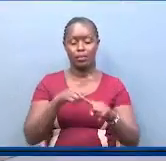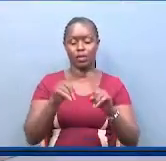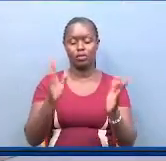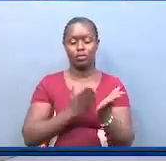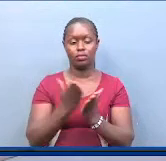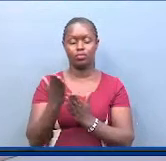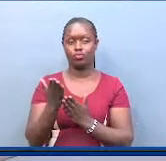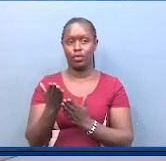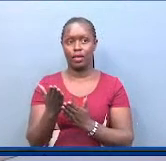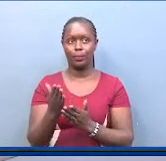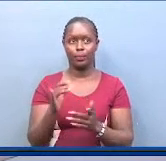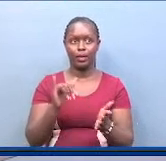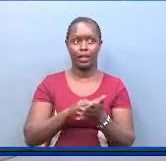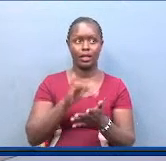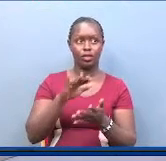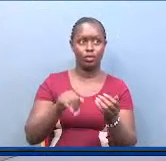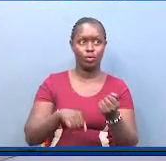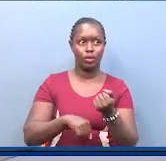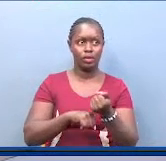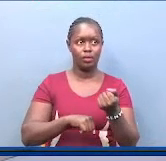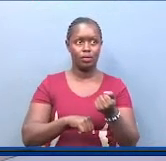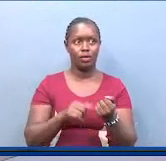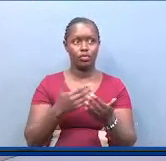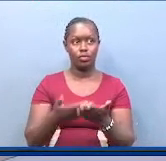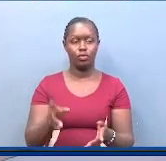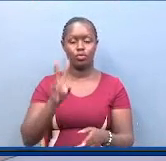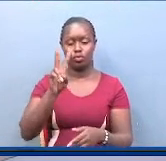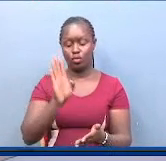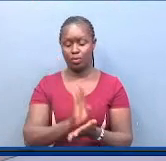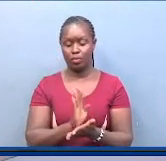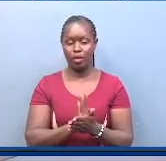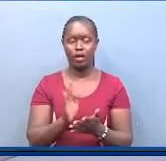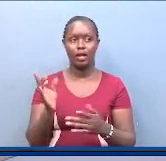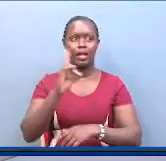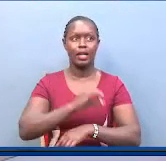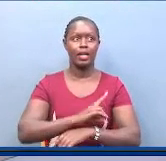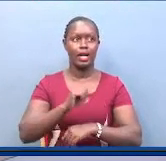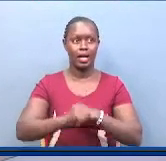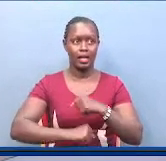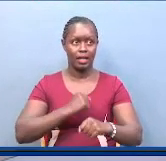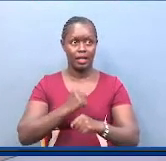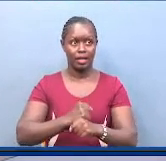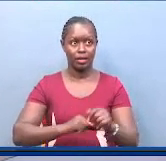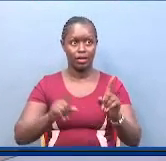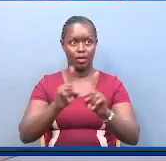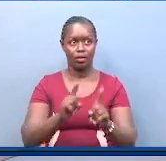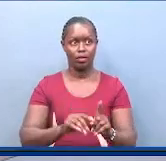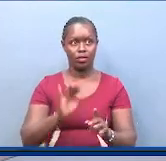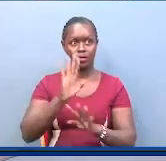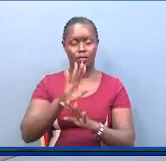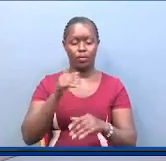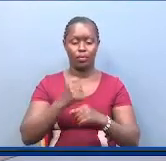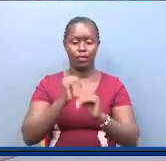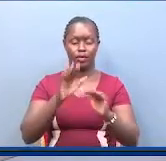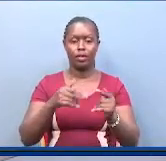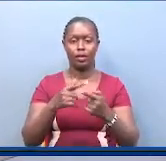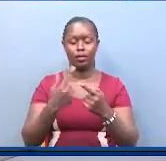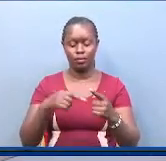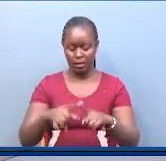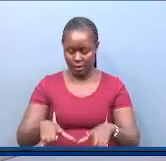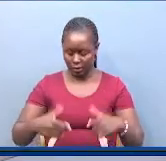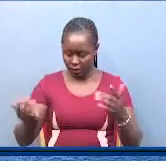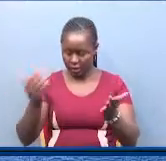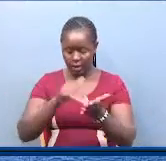fact that alleged, your chairman is losing $2 billion a day, $720 billion a year, all right, and your deed will give him a lifeline